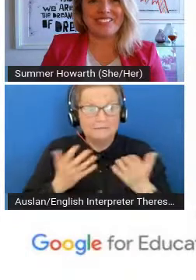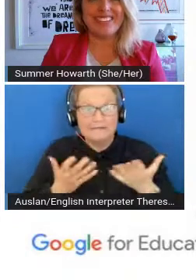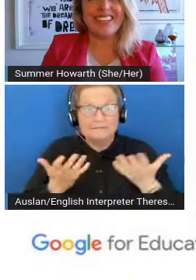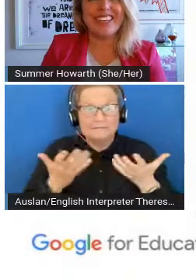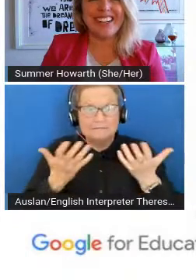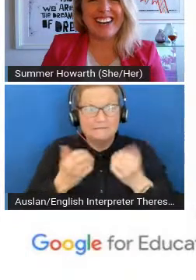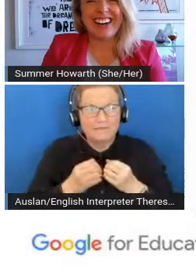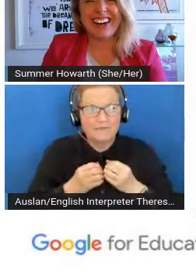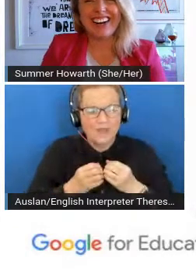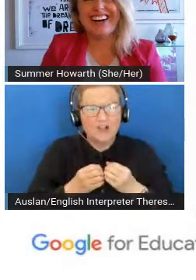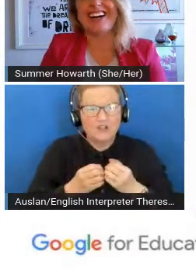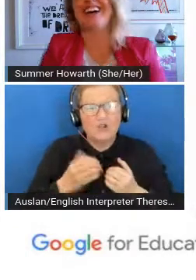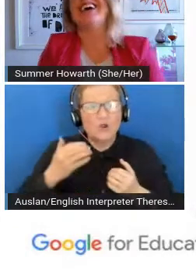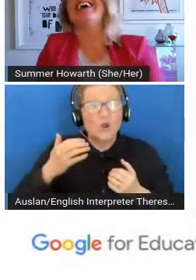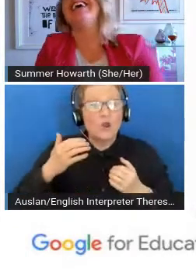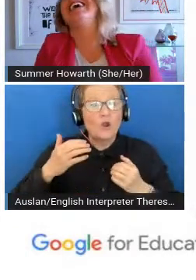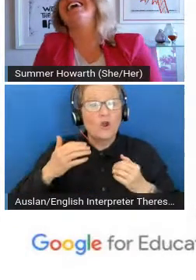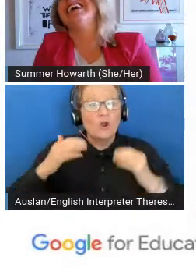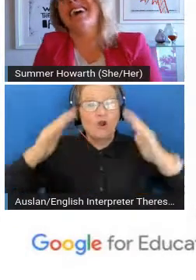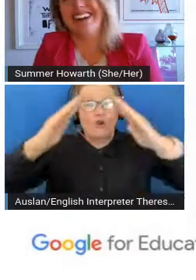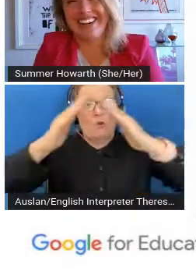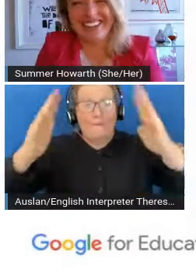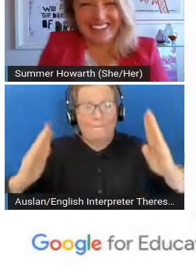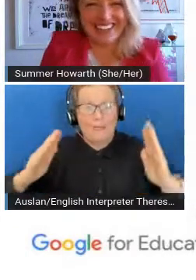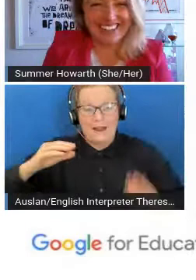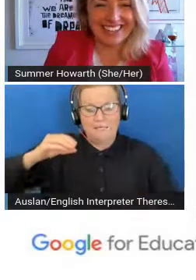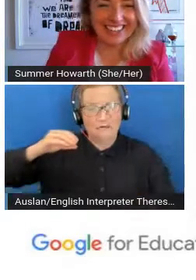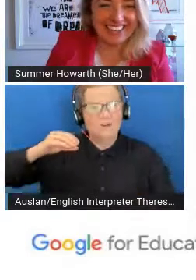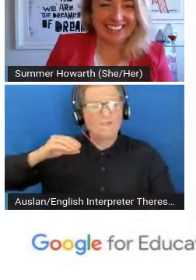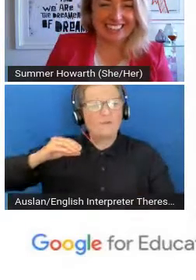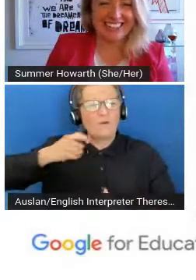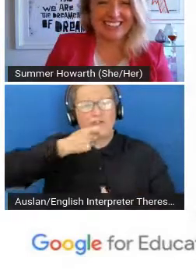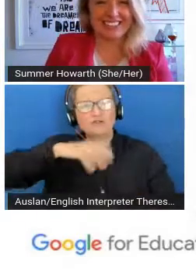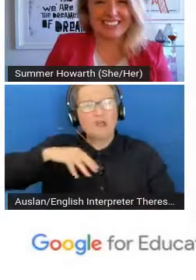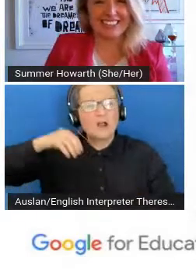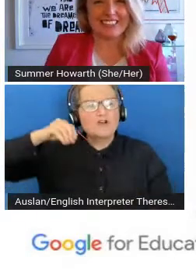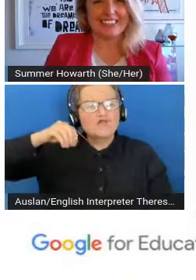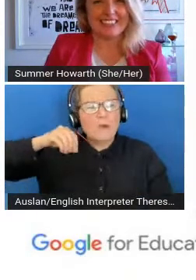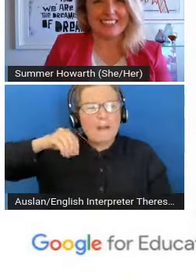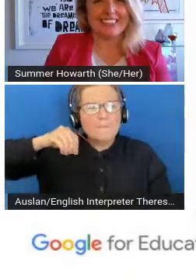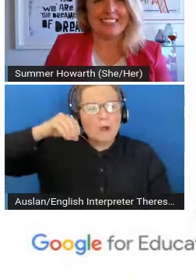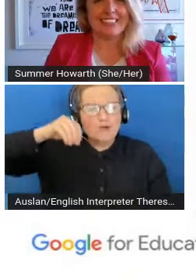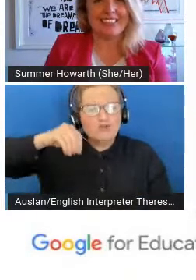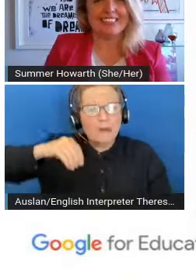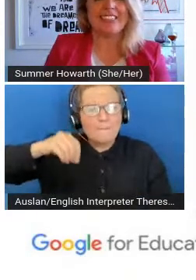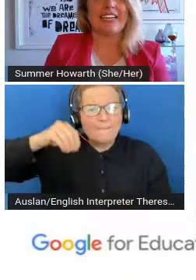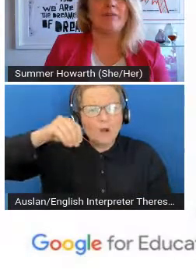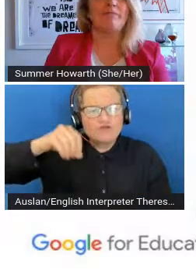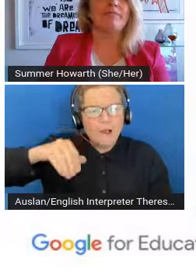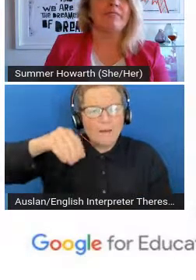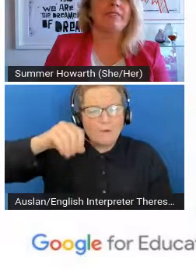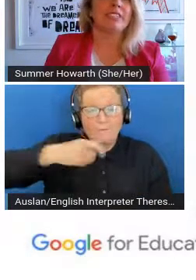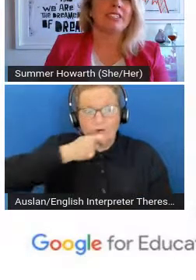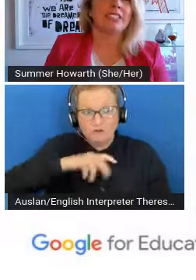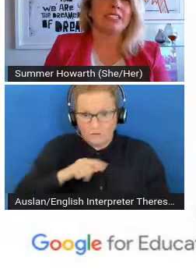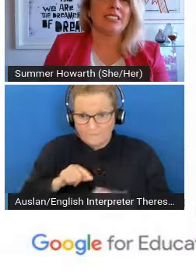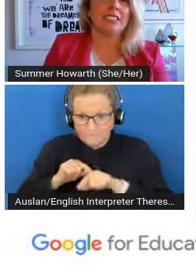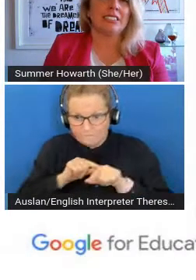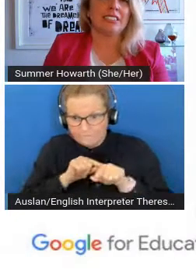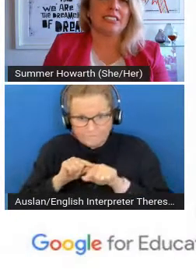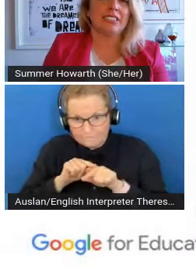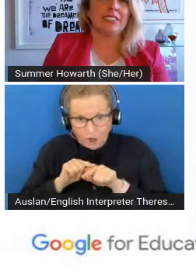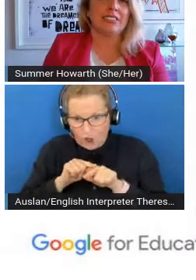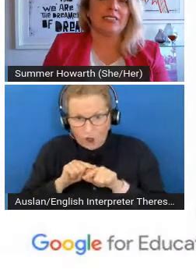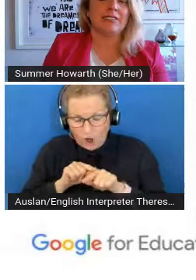leave crumbs in the woods for the kids to follow, so they only get to see like the next crumb, or do we want to show them the whole